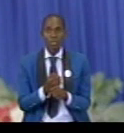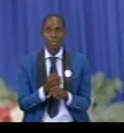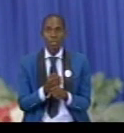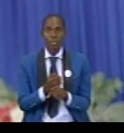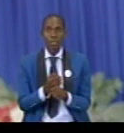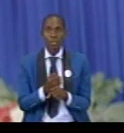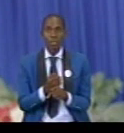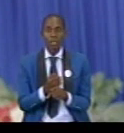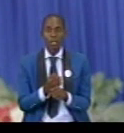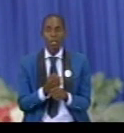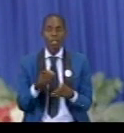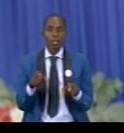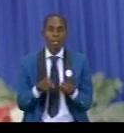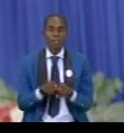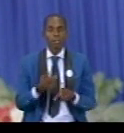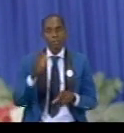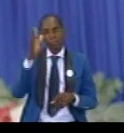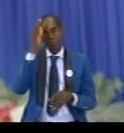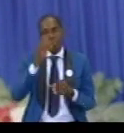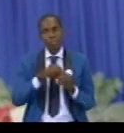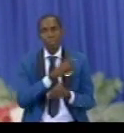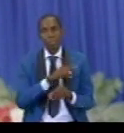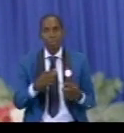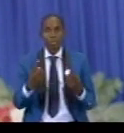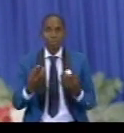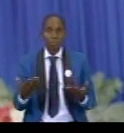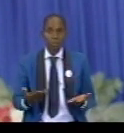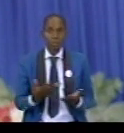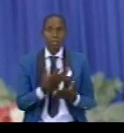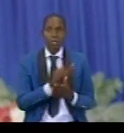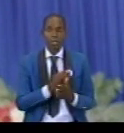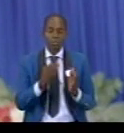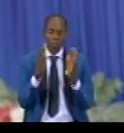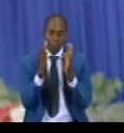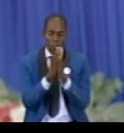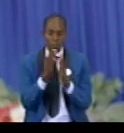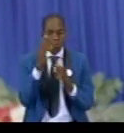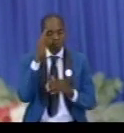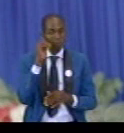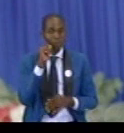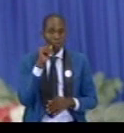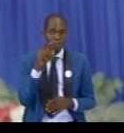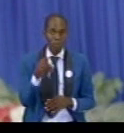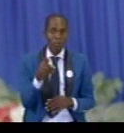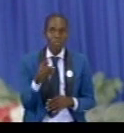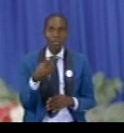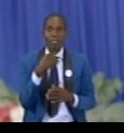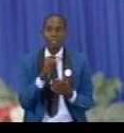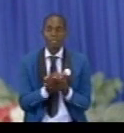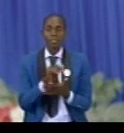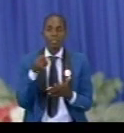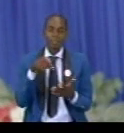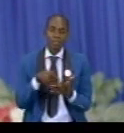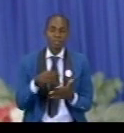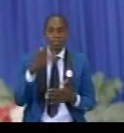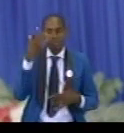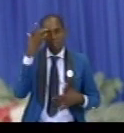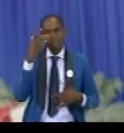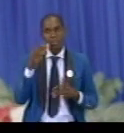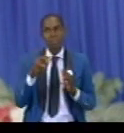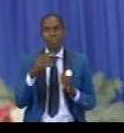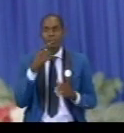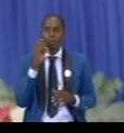As Baba Jesus come here, he raised prayer on my head. He said, you sickness, I command you,